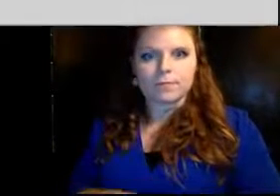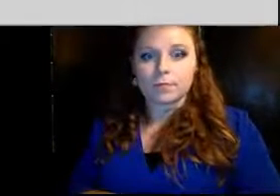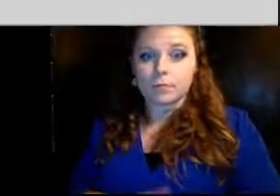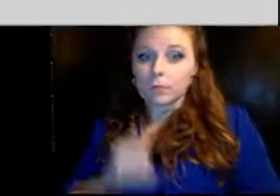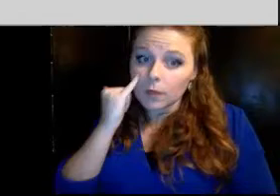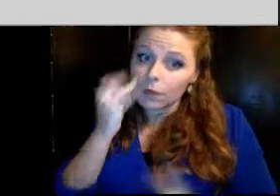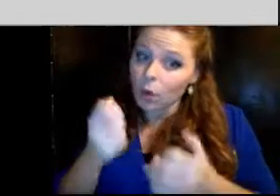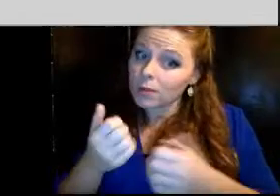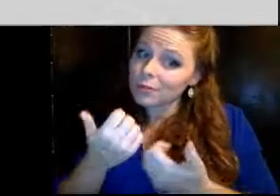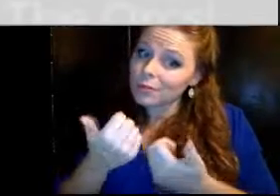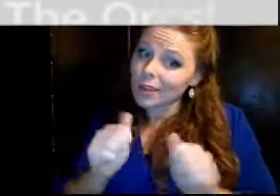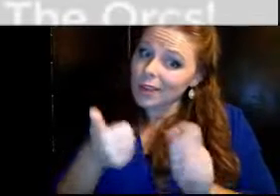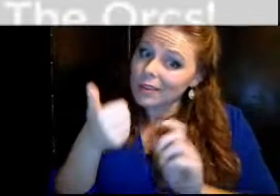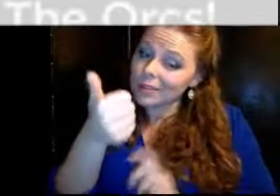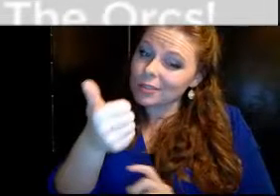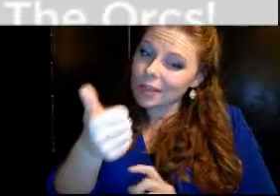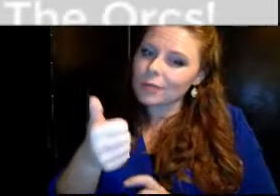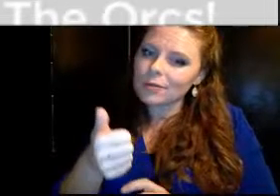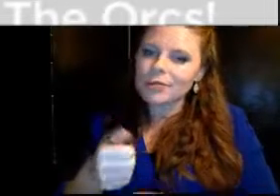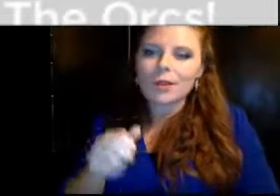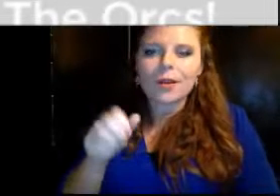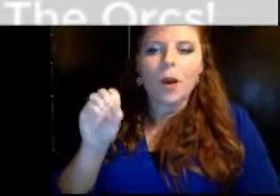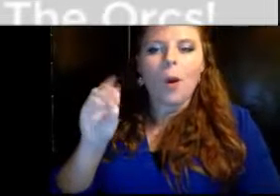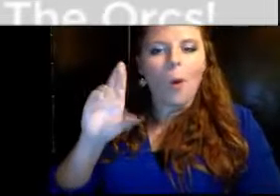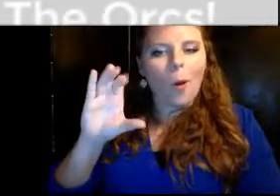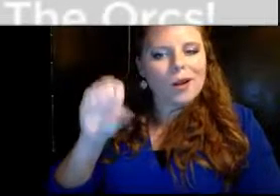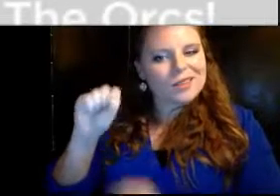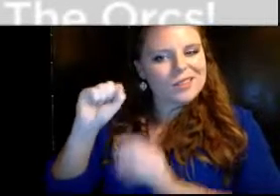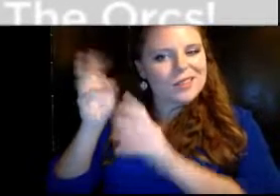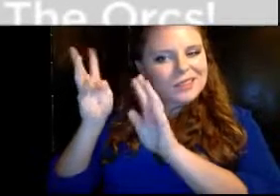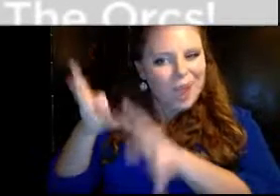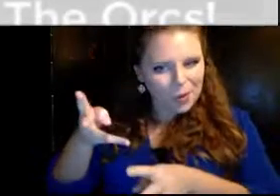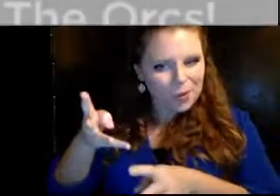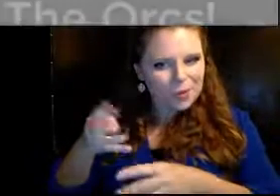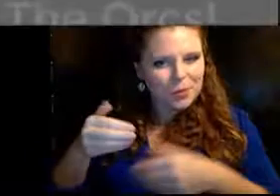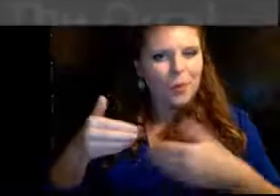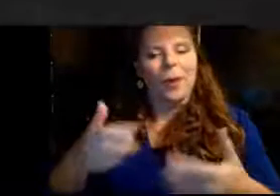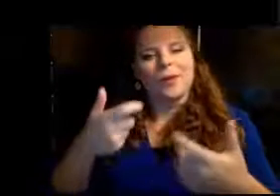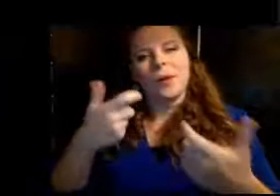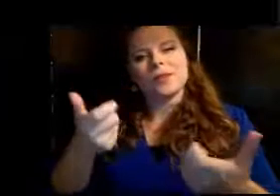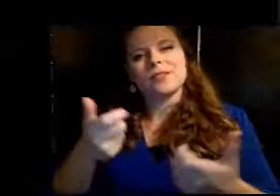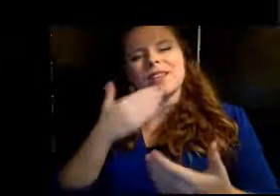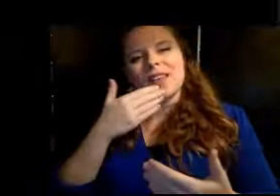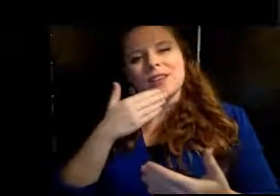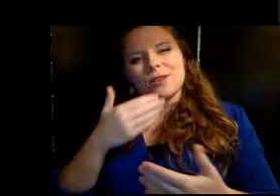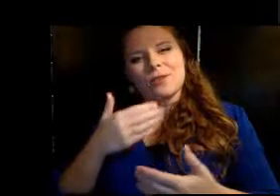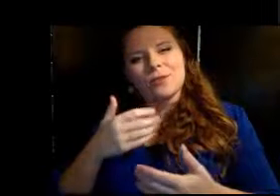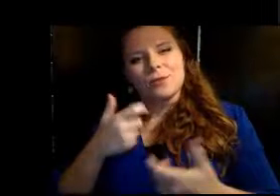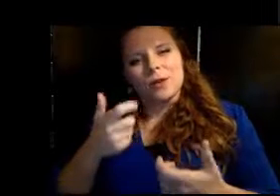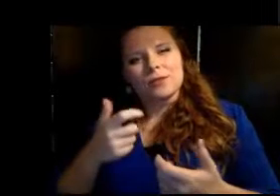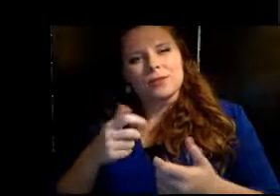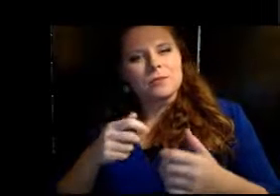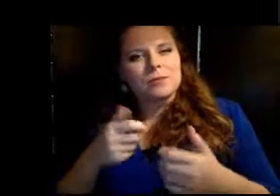So if you want to give this a try for yourself, just download the orcs at the bottom of the page. Thanks for watching, guys, and stay tuned for the next video.